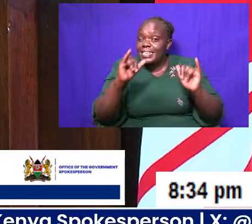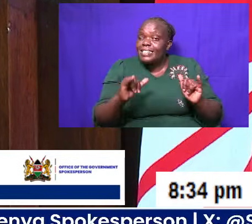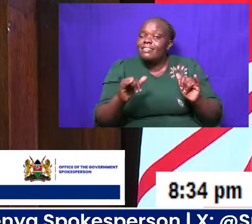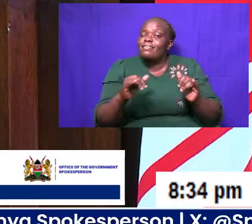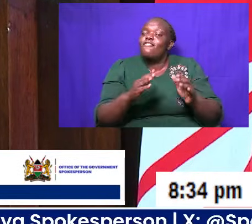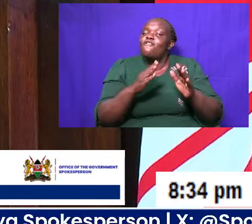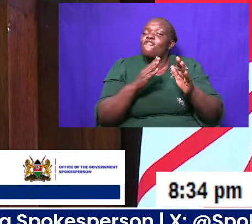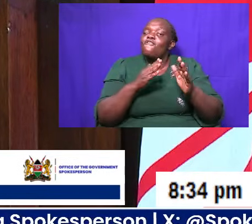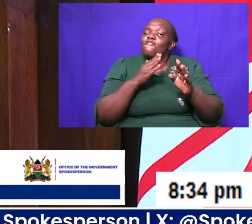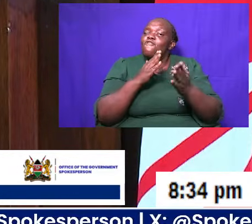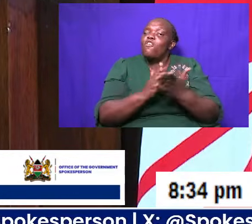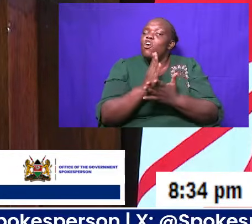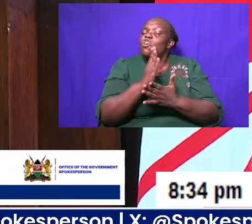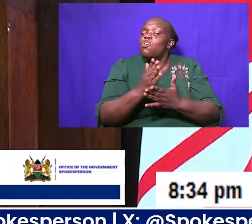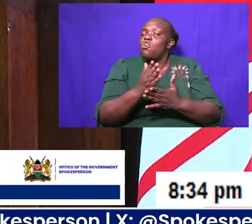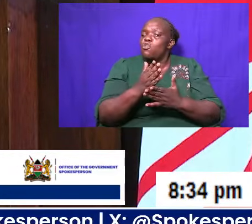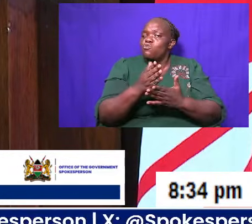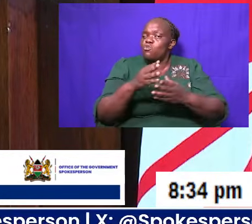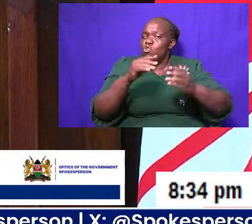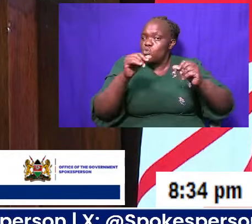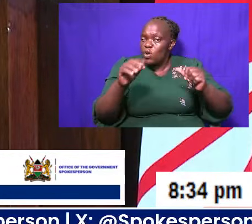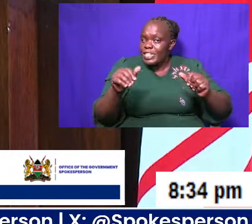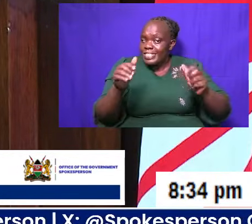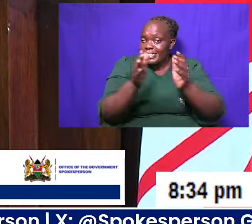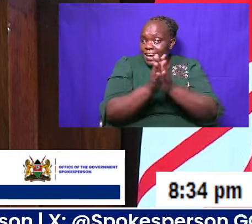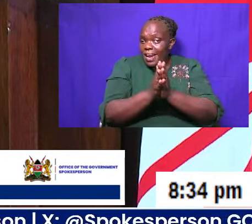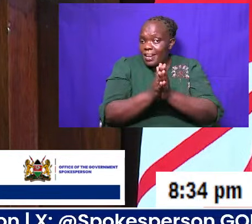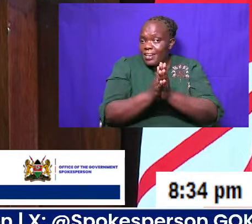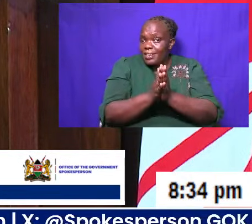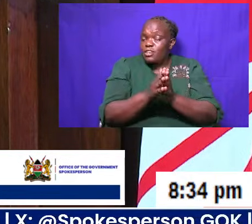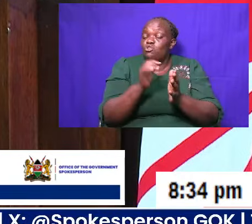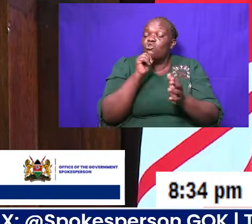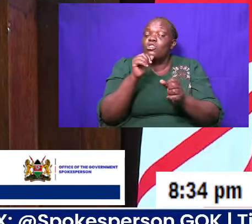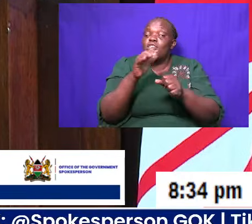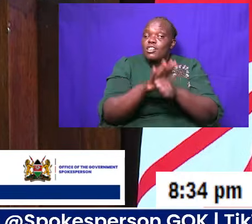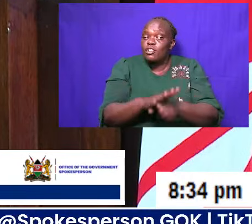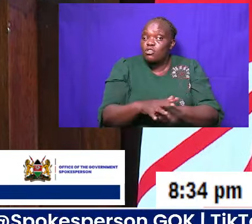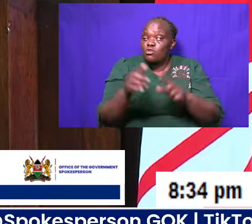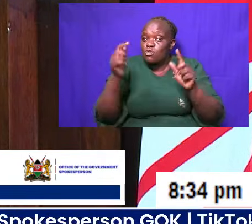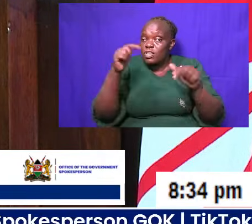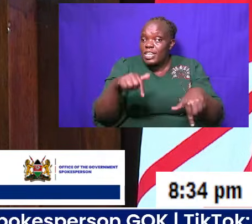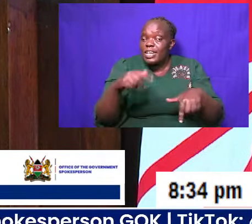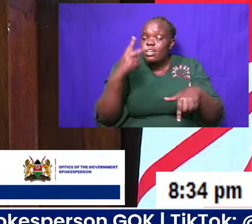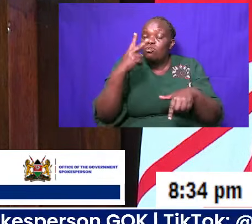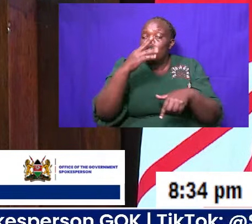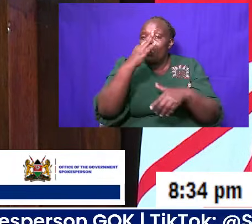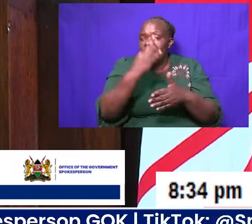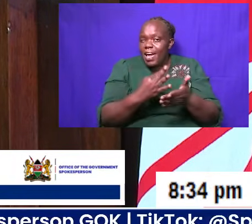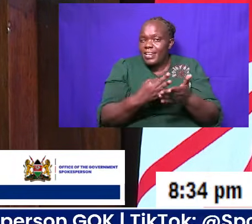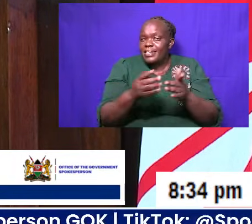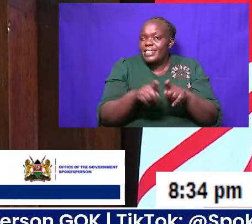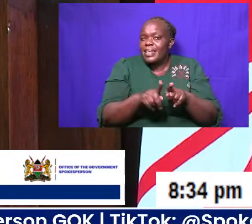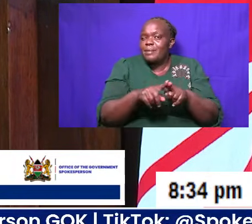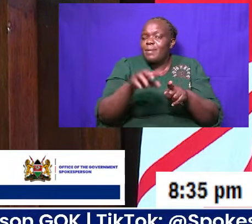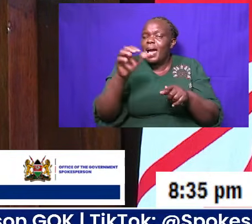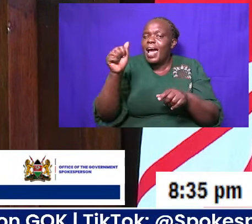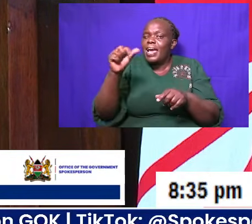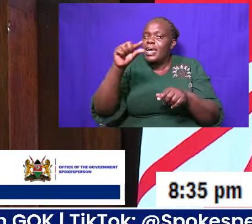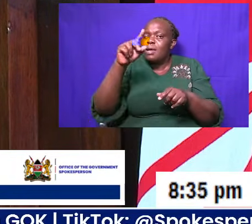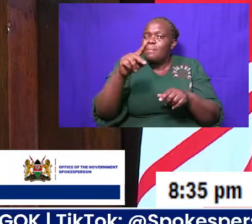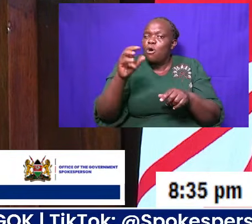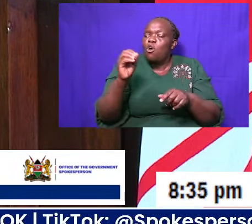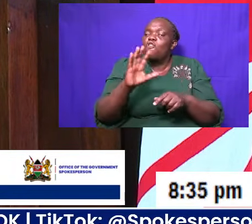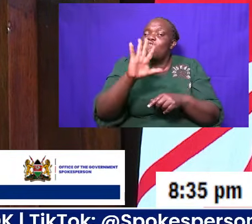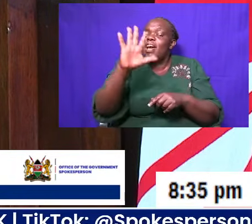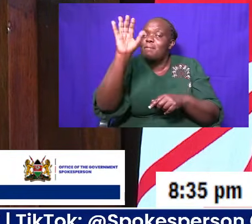principles of equality and non-discrimination. Here you check 2/3, AGPO 5%,